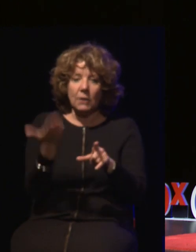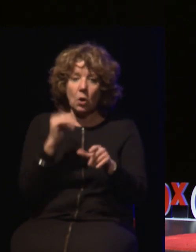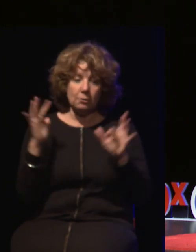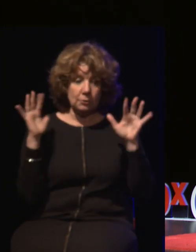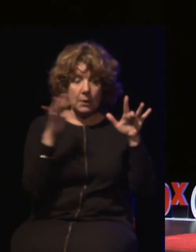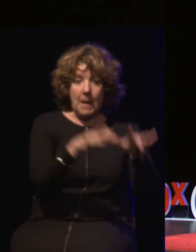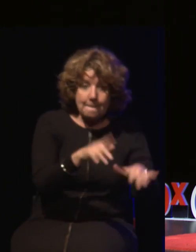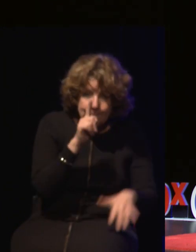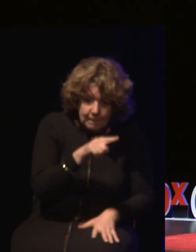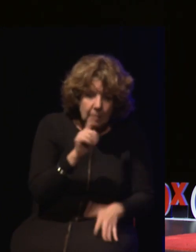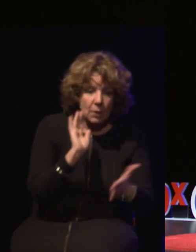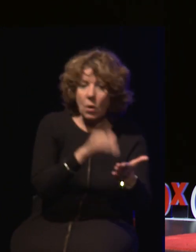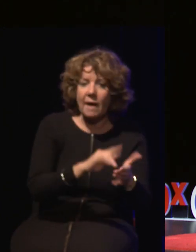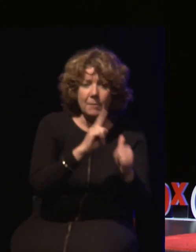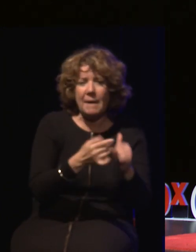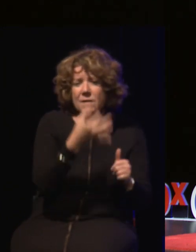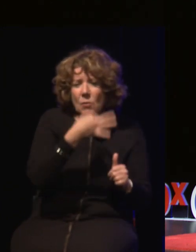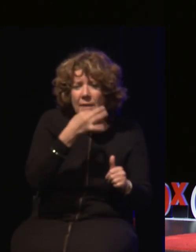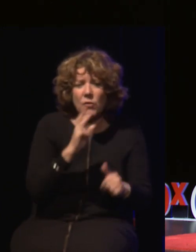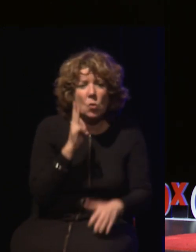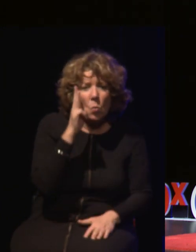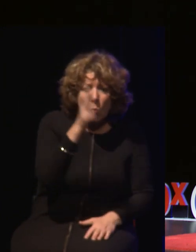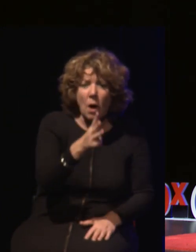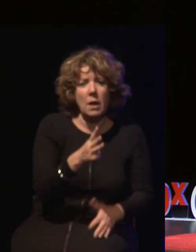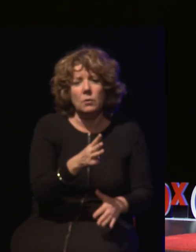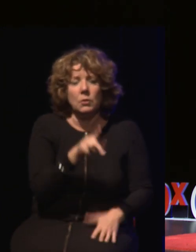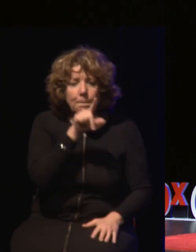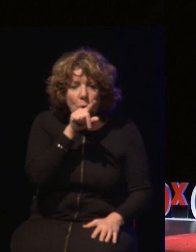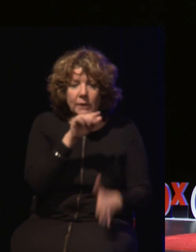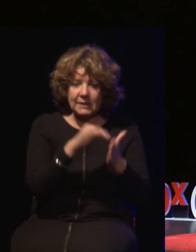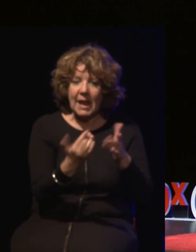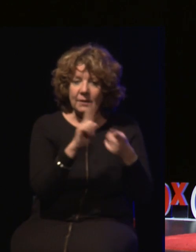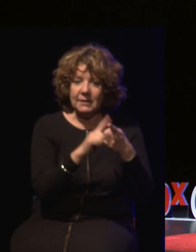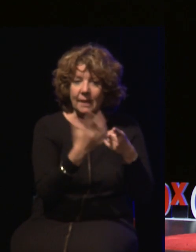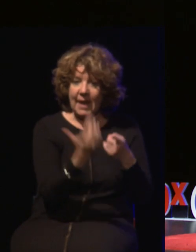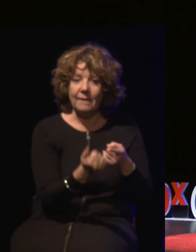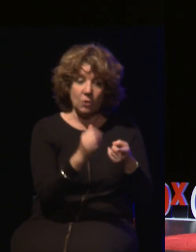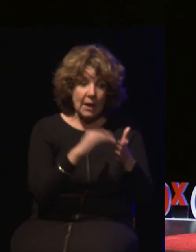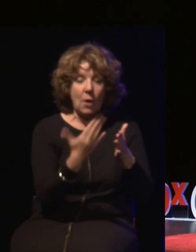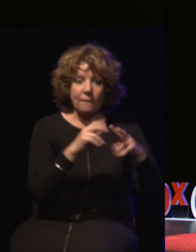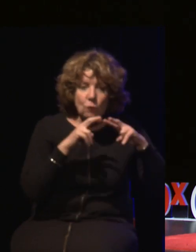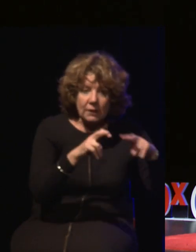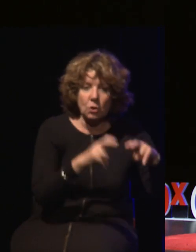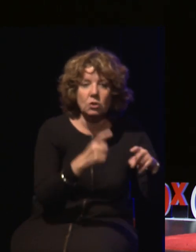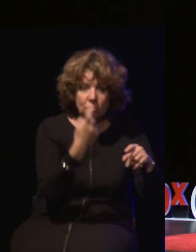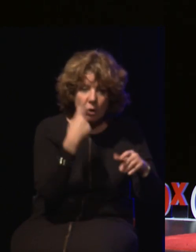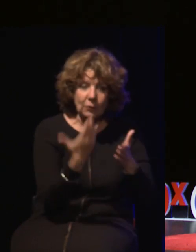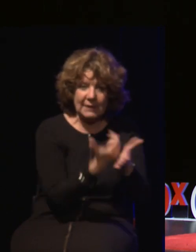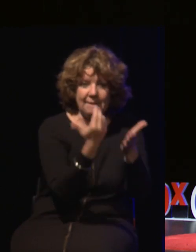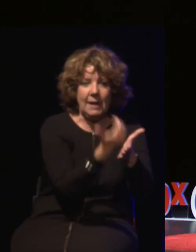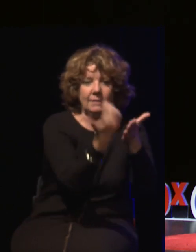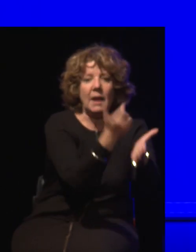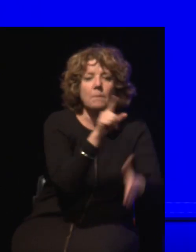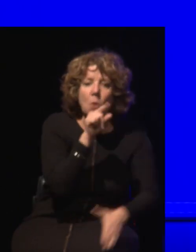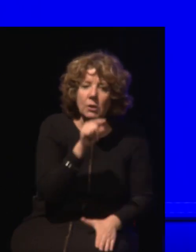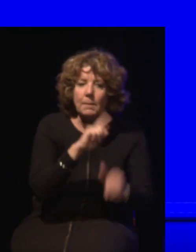pitifully few remaining wild birds and the conservation and research efforts being focused on them now. But what I'd like to do is let